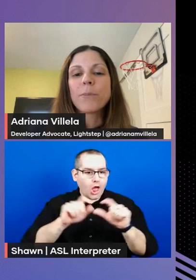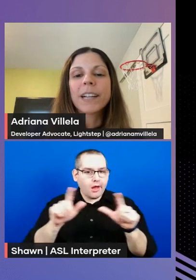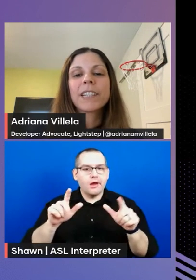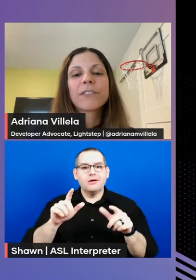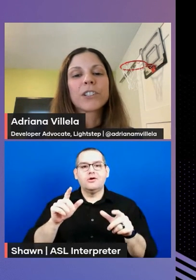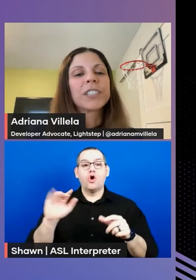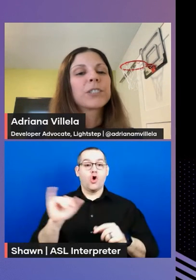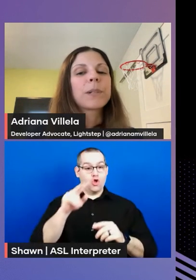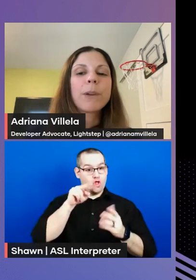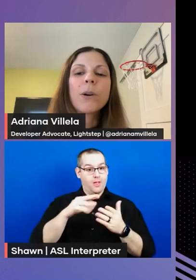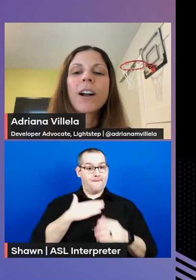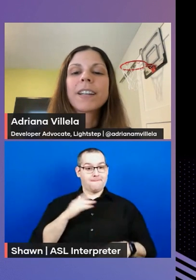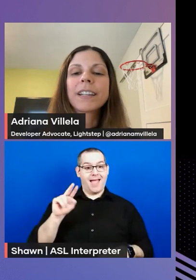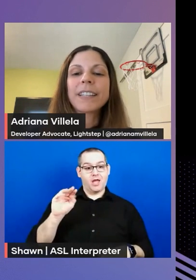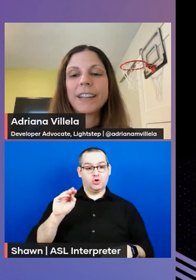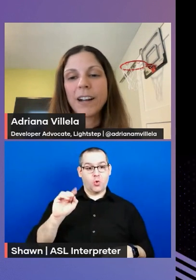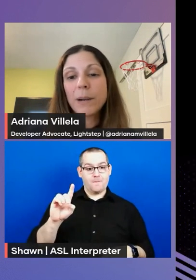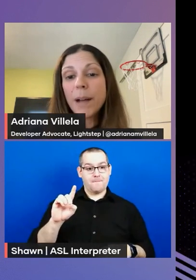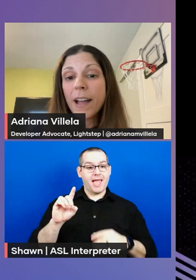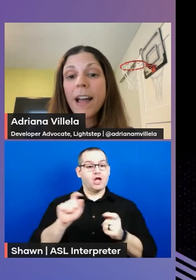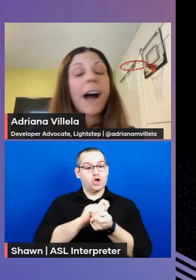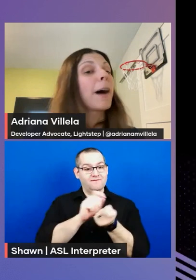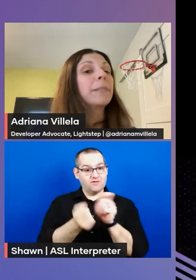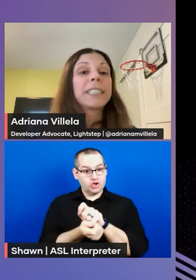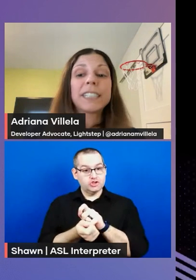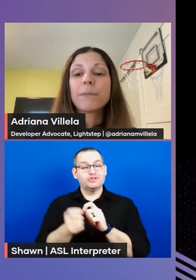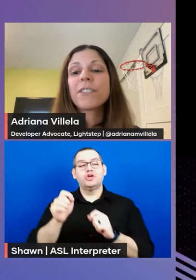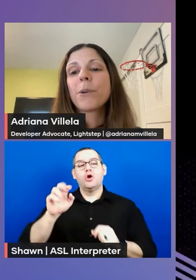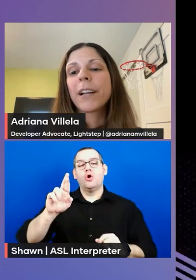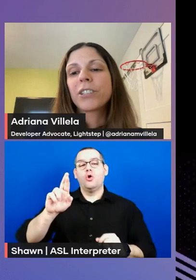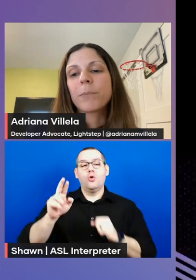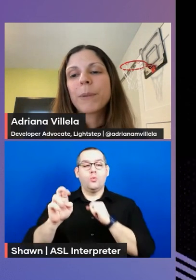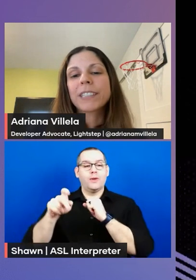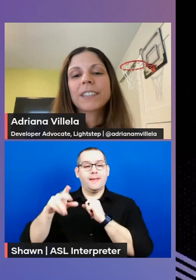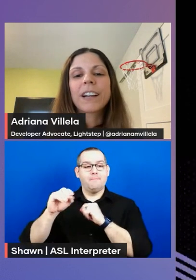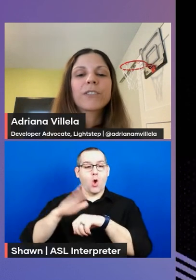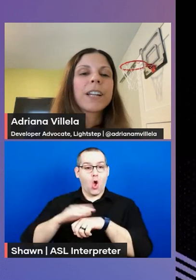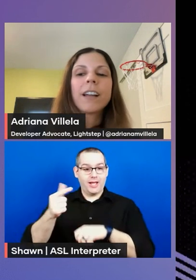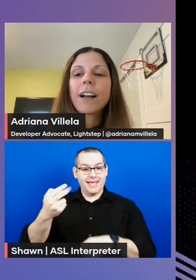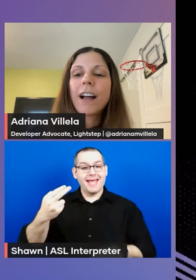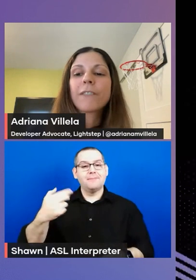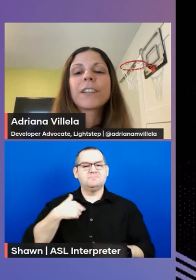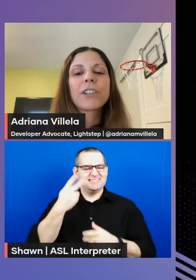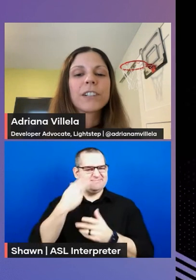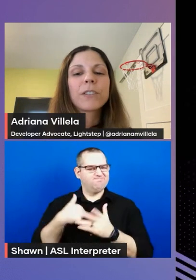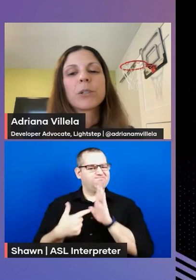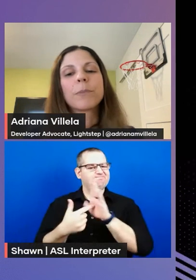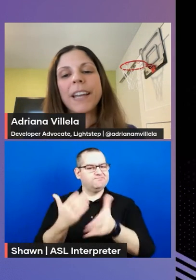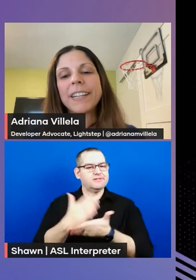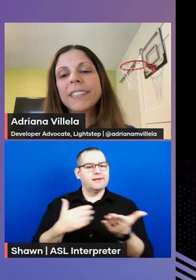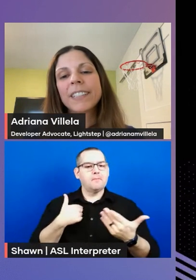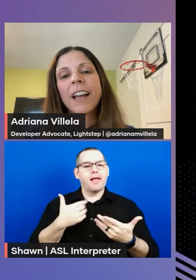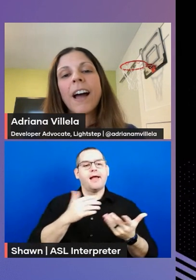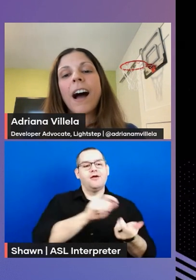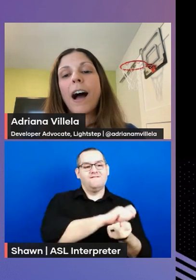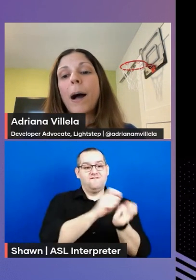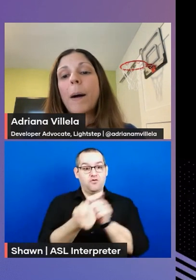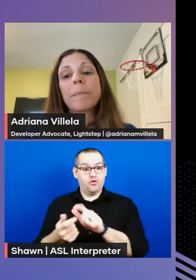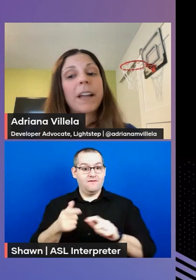my Nomad conversions repo on GitHub to see some of the Nomad job specs that I've converted from